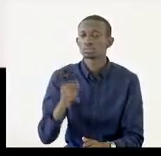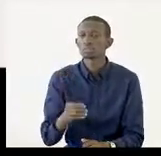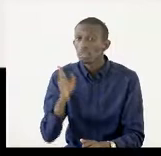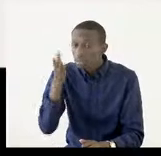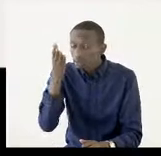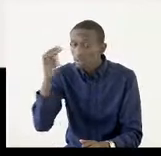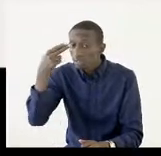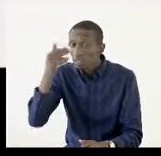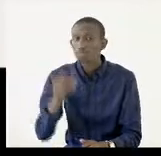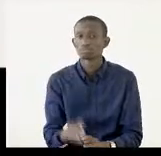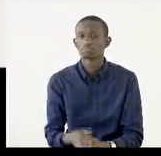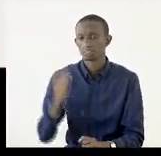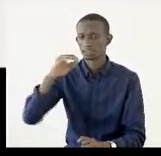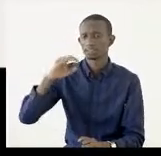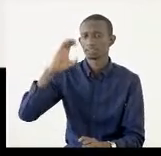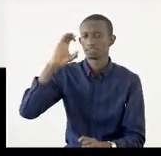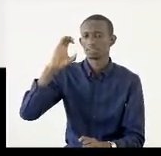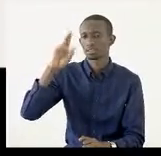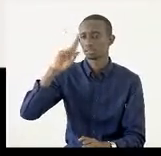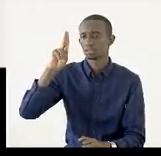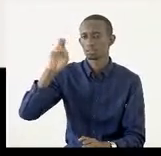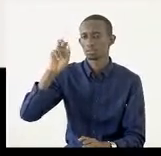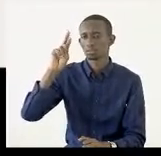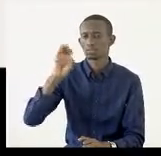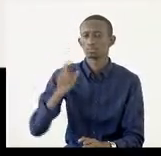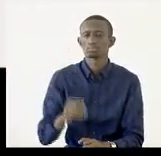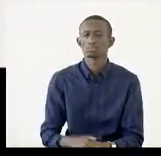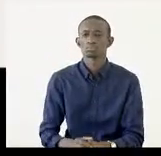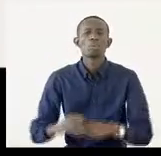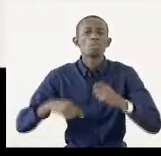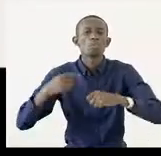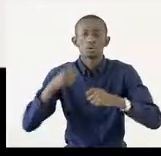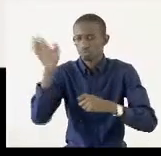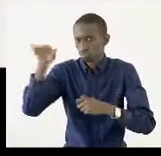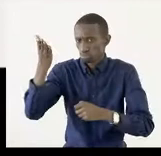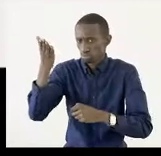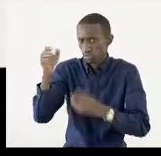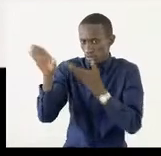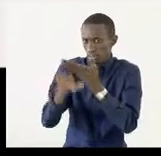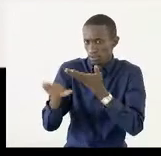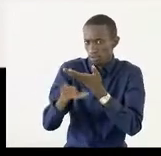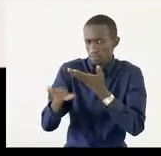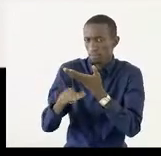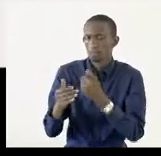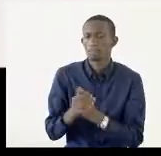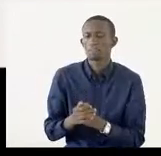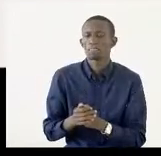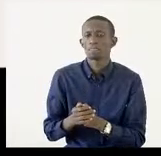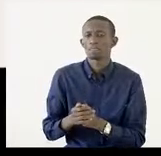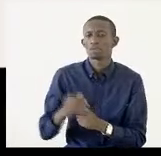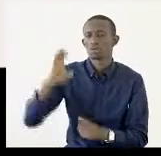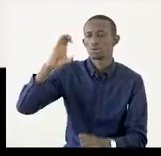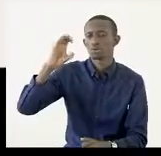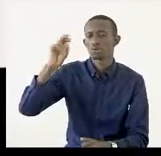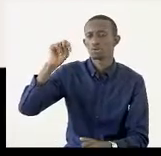aldehyde and this is a ketone, so they react still. This is under still condensation